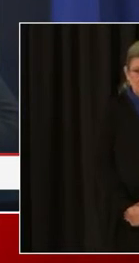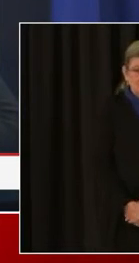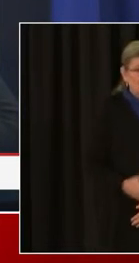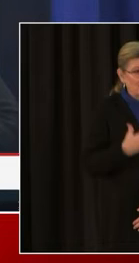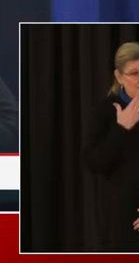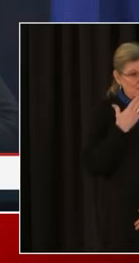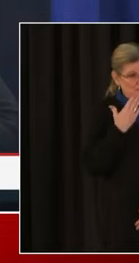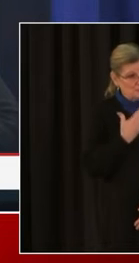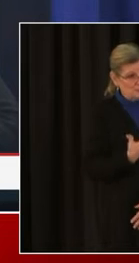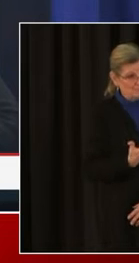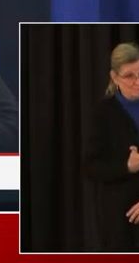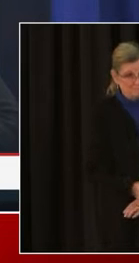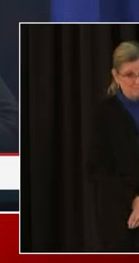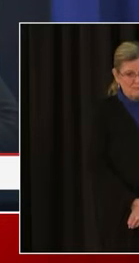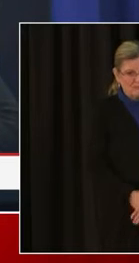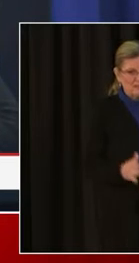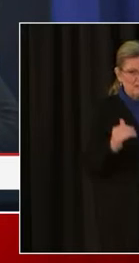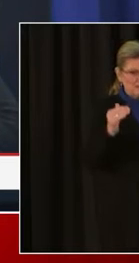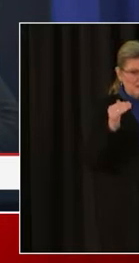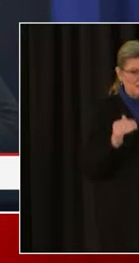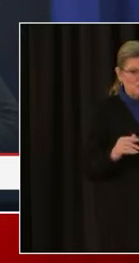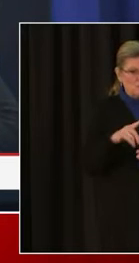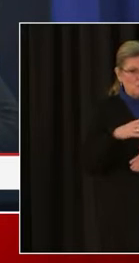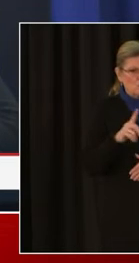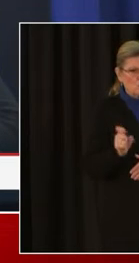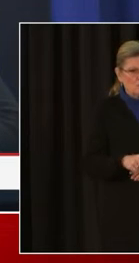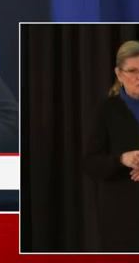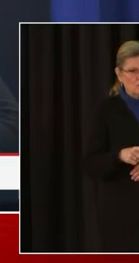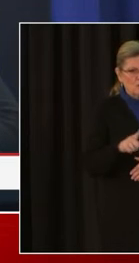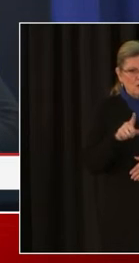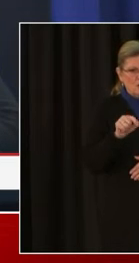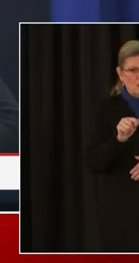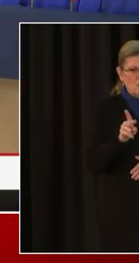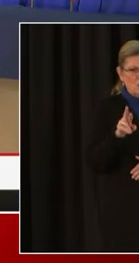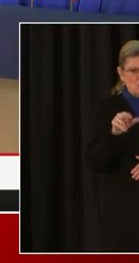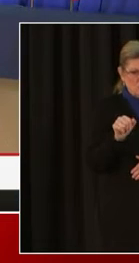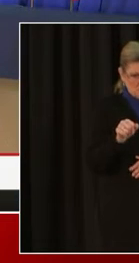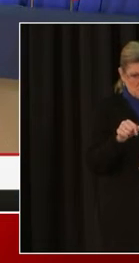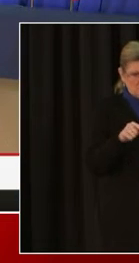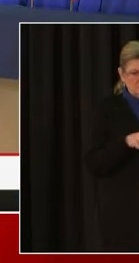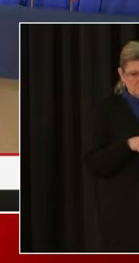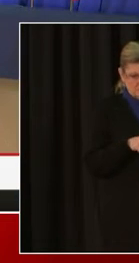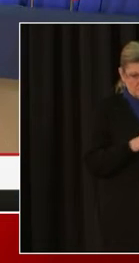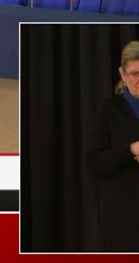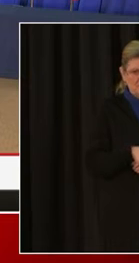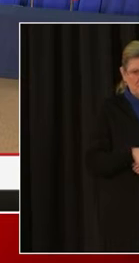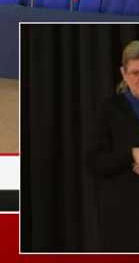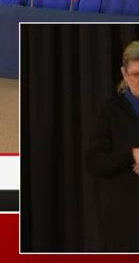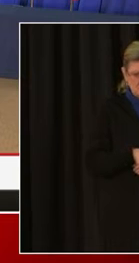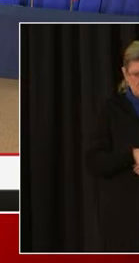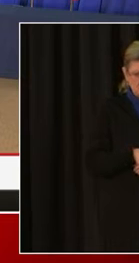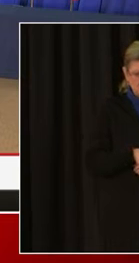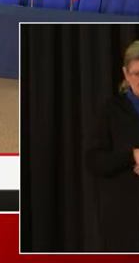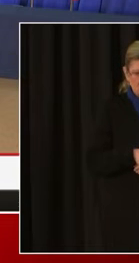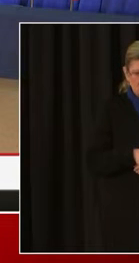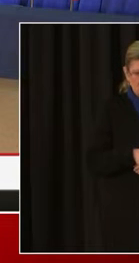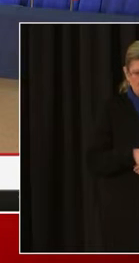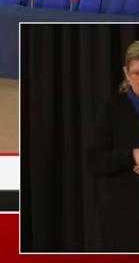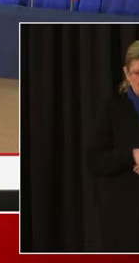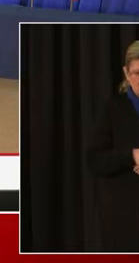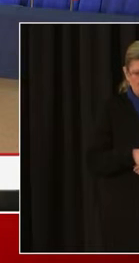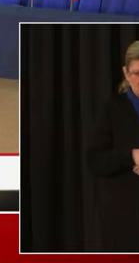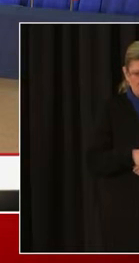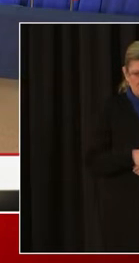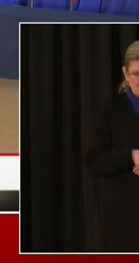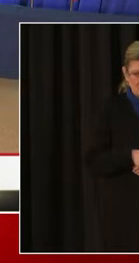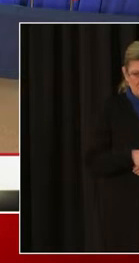Thank you, Chancellor. We're going to go to our next question from Laura Darienjetter. I probably butchered that last name. I do apologize,